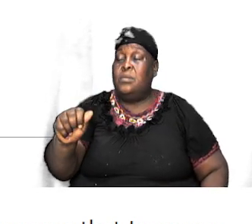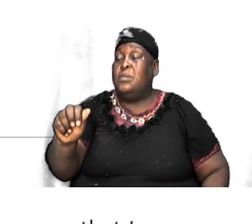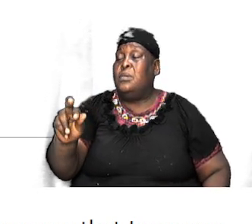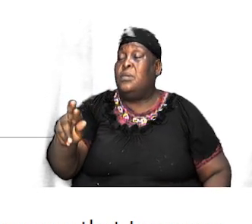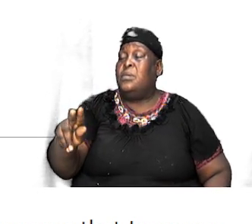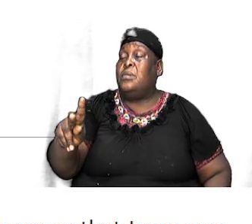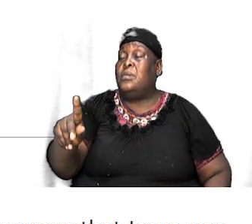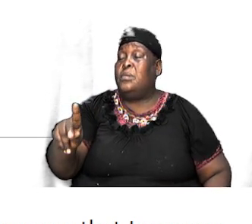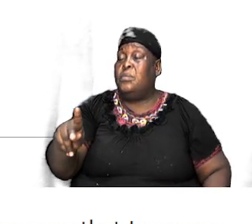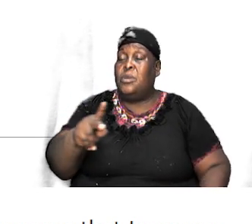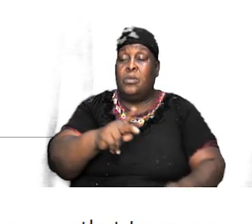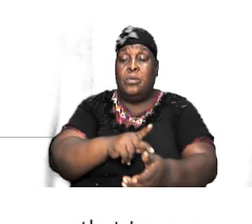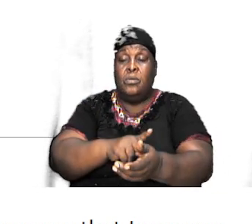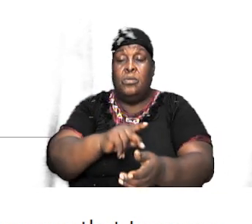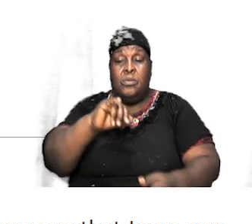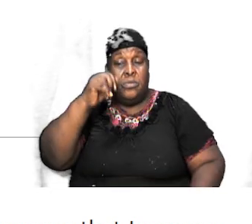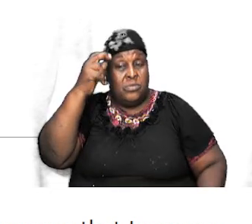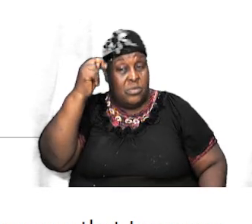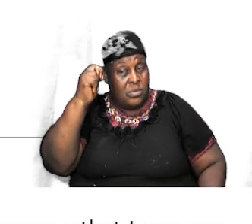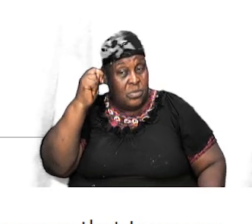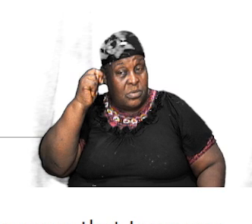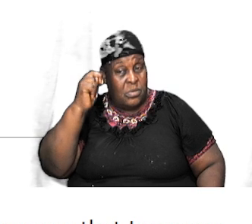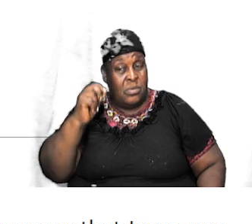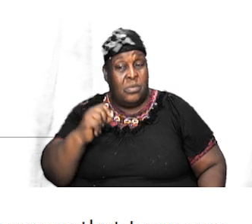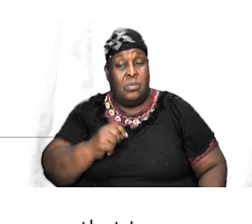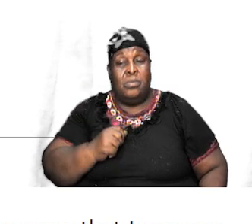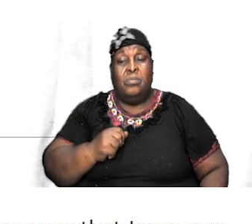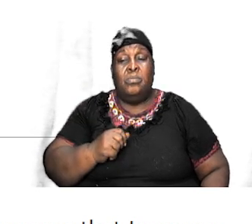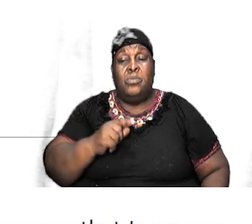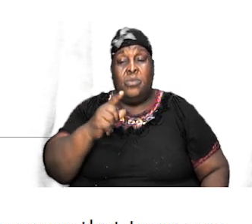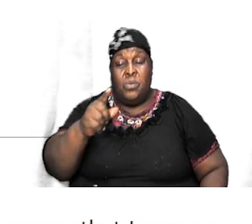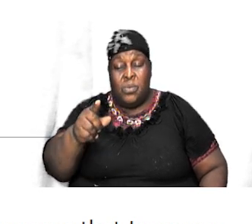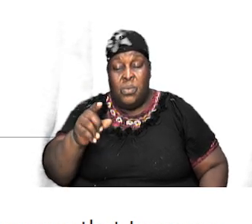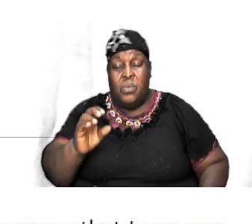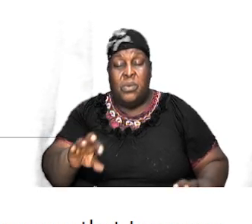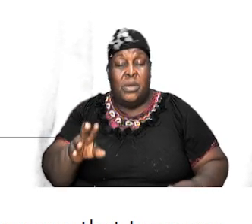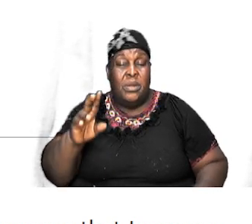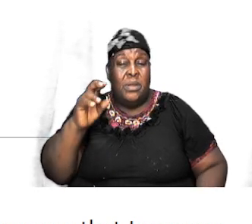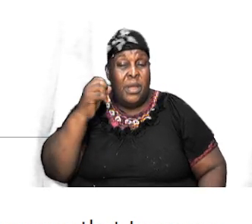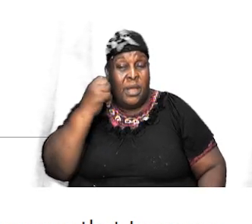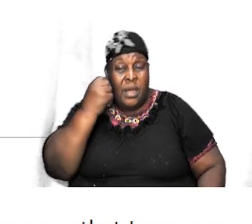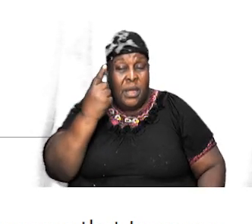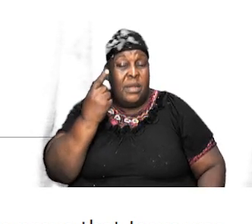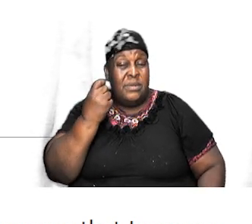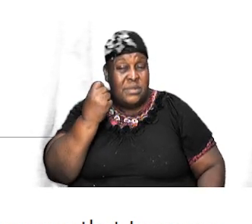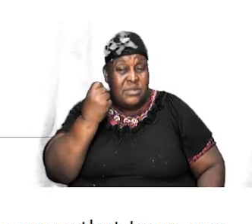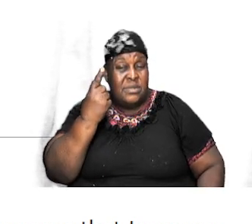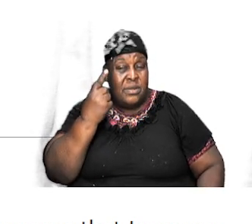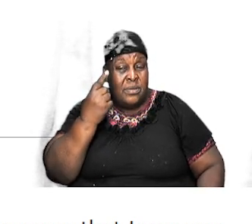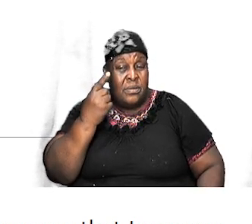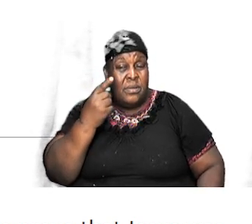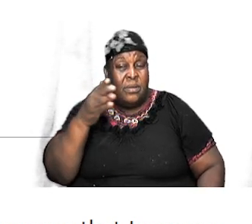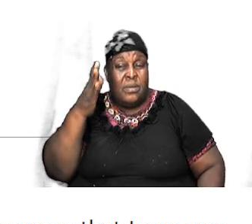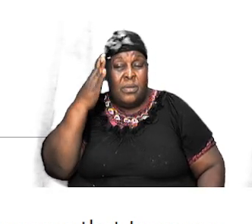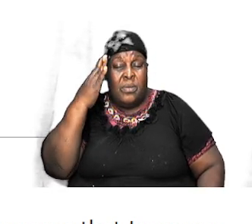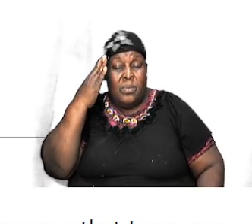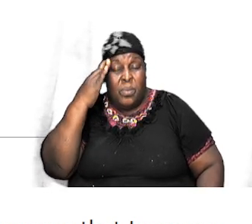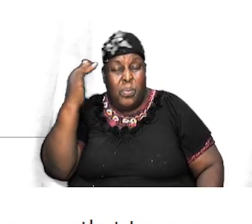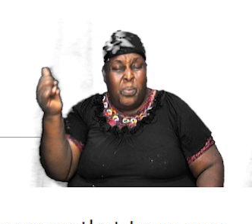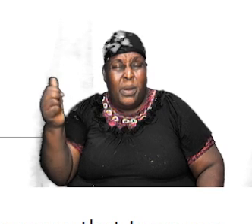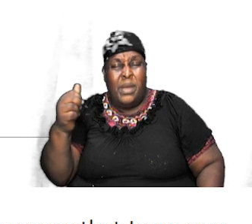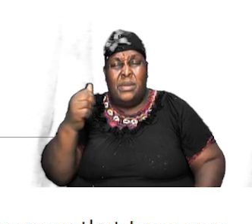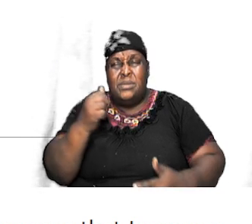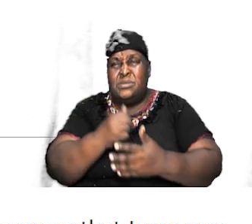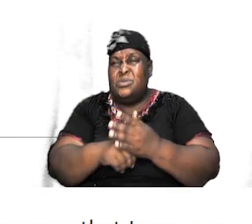bear in mind why they were written, and then you can understand, you know, why certain terminologies were